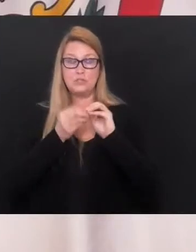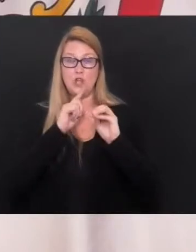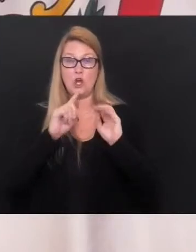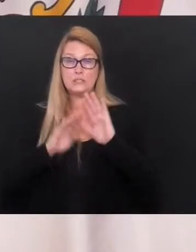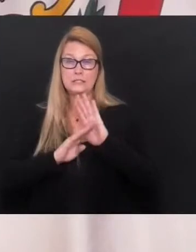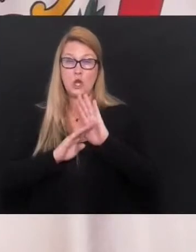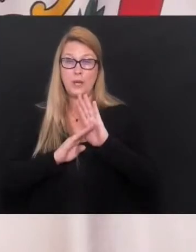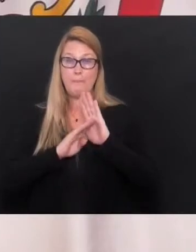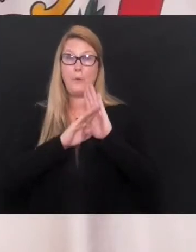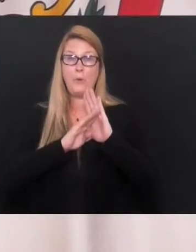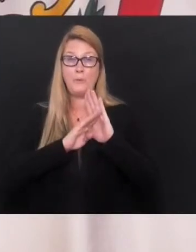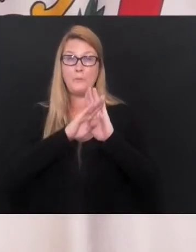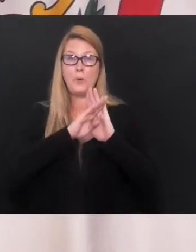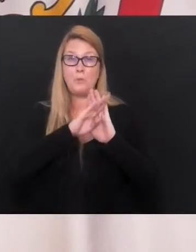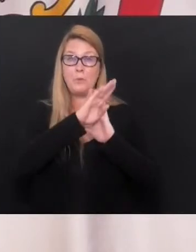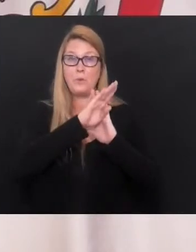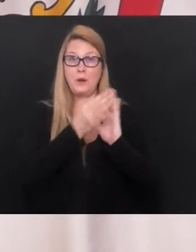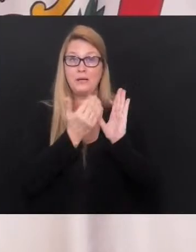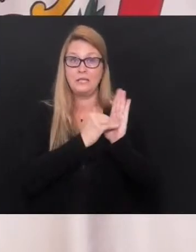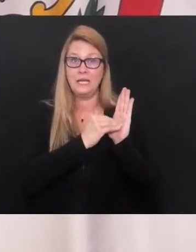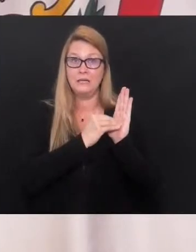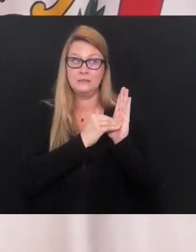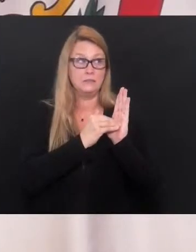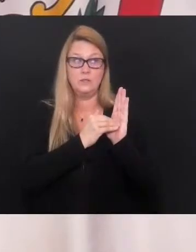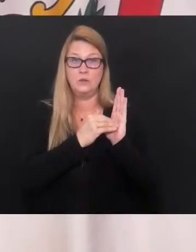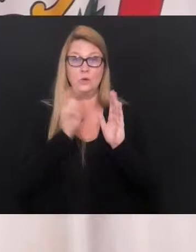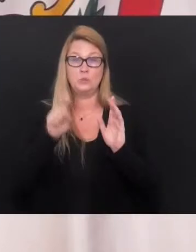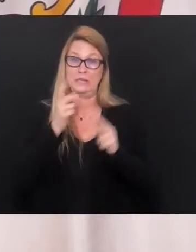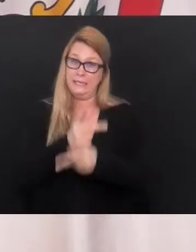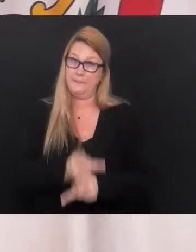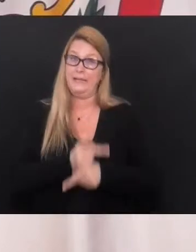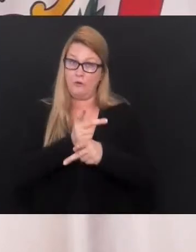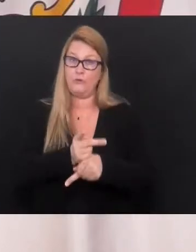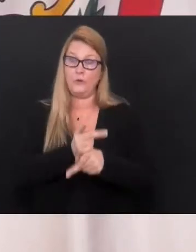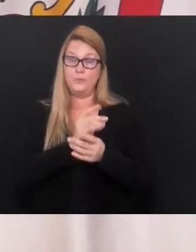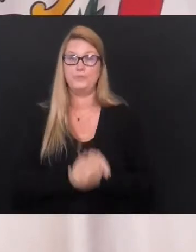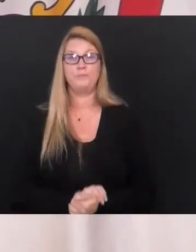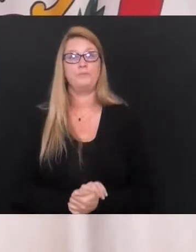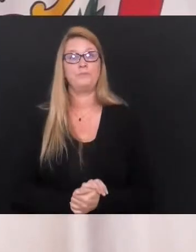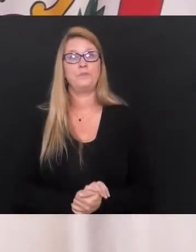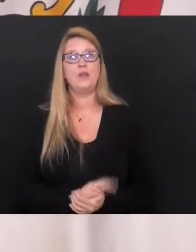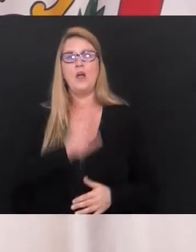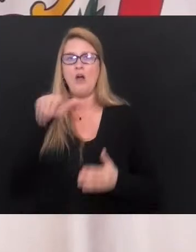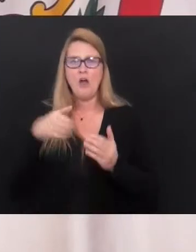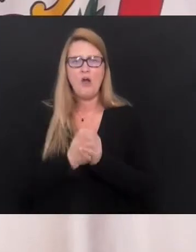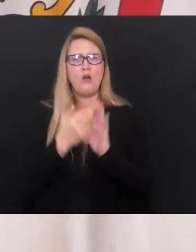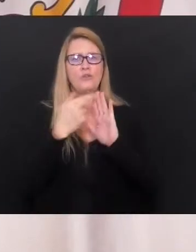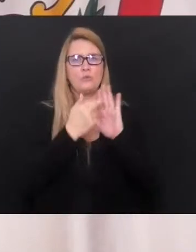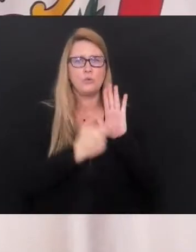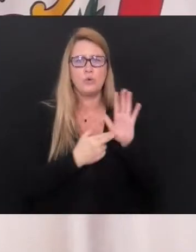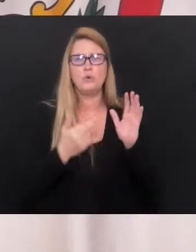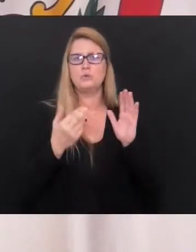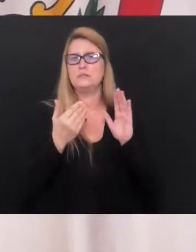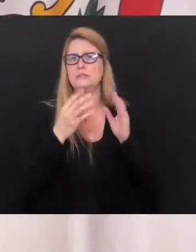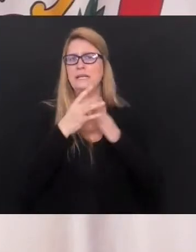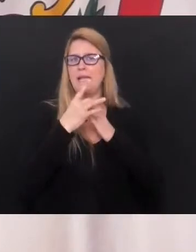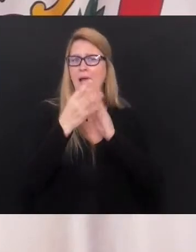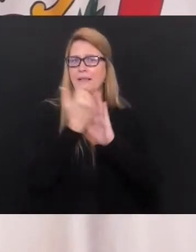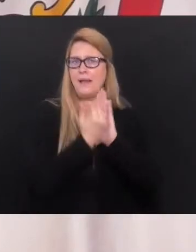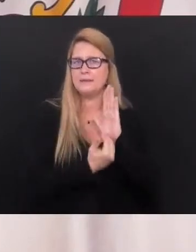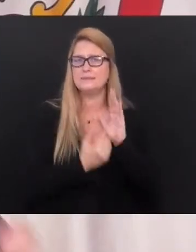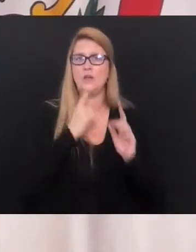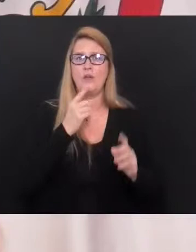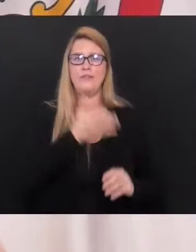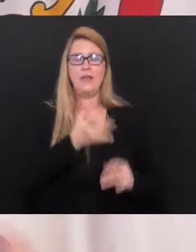that be the case, it's absolutely going to jump on us as well. All the guidelines are up there. I tell you over and over about the